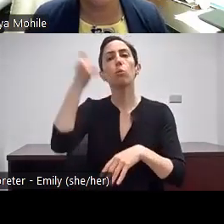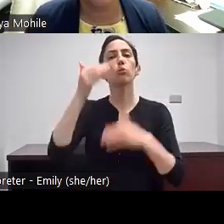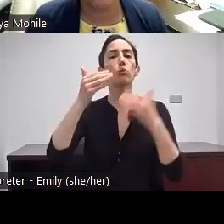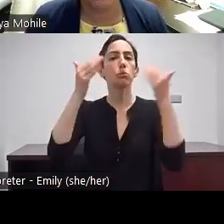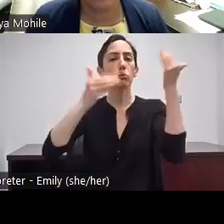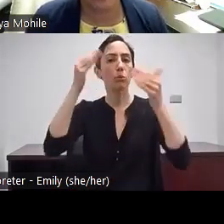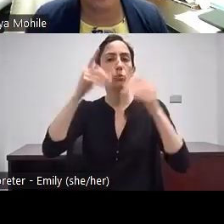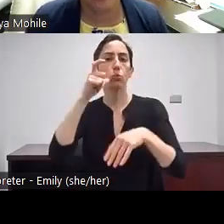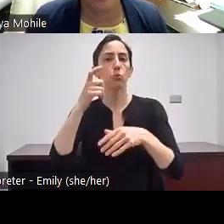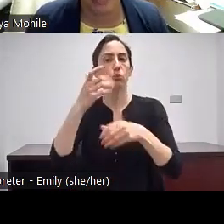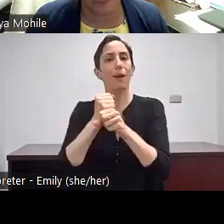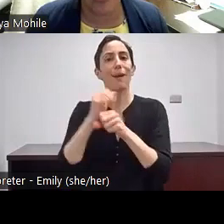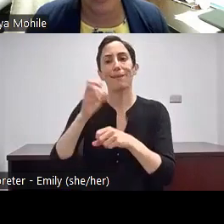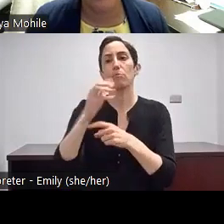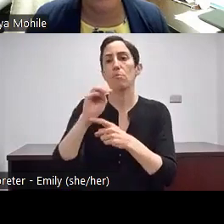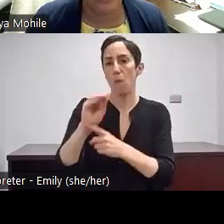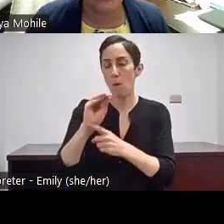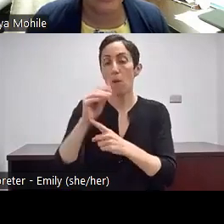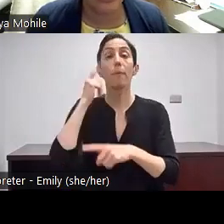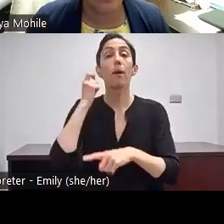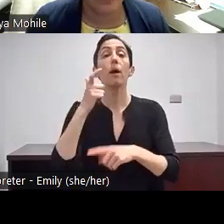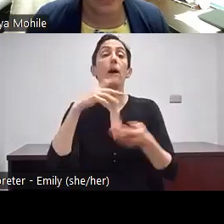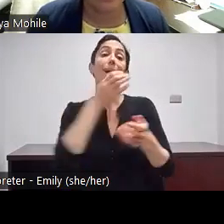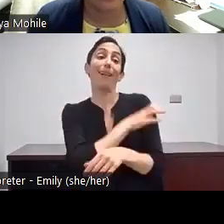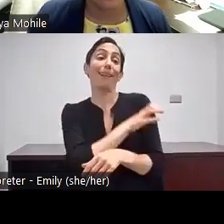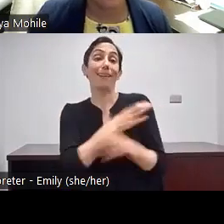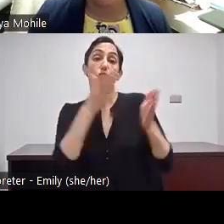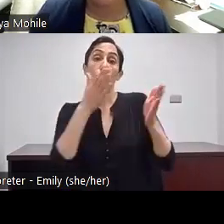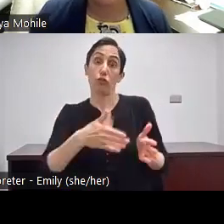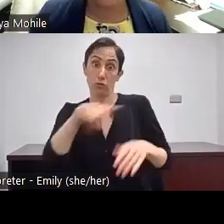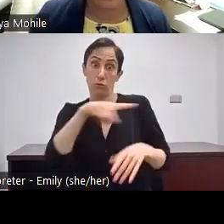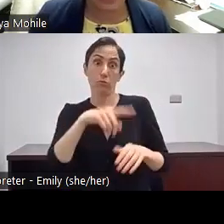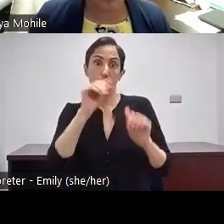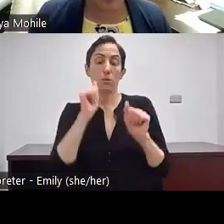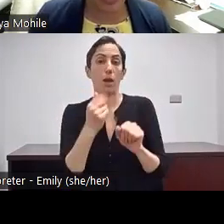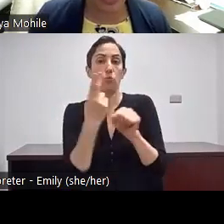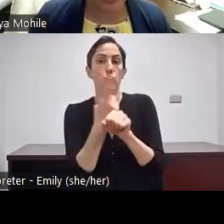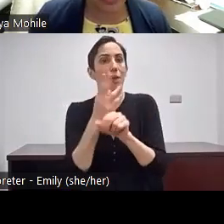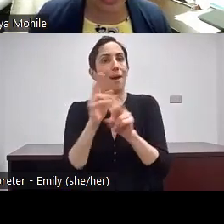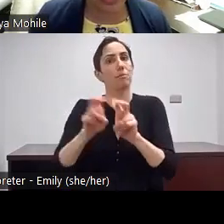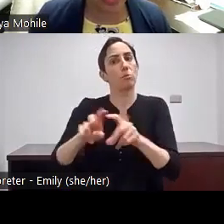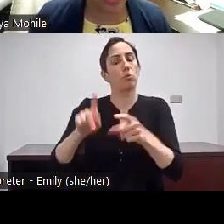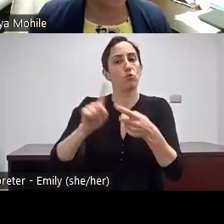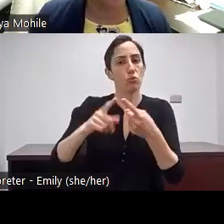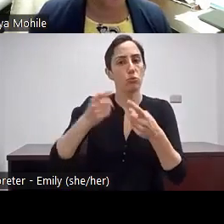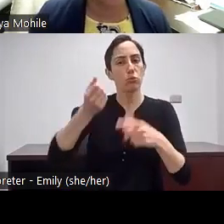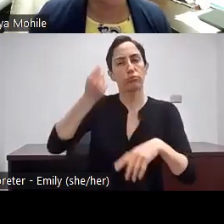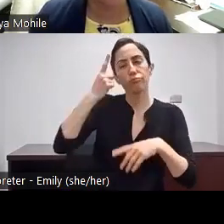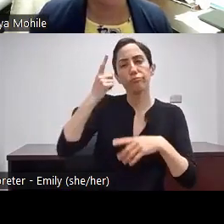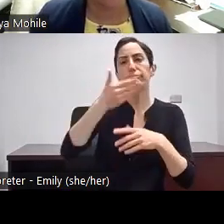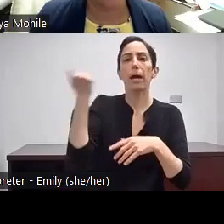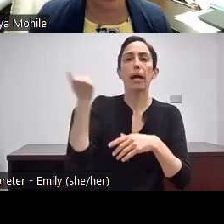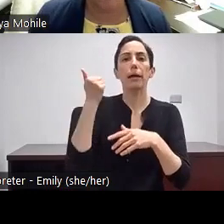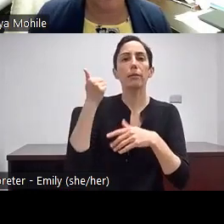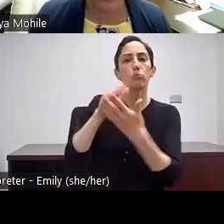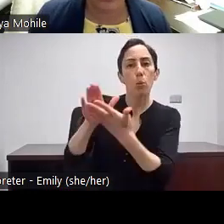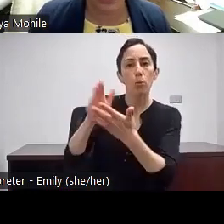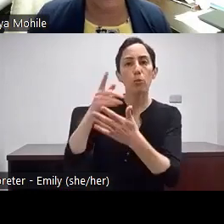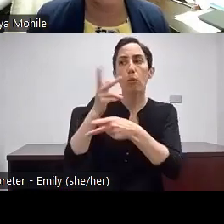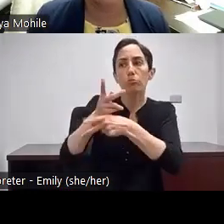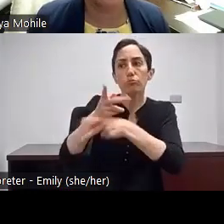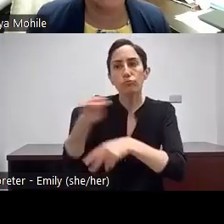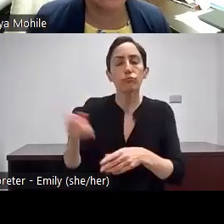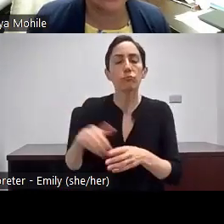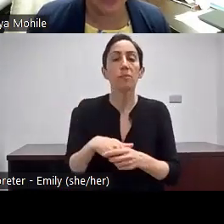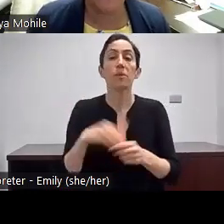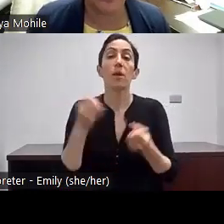with information that can really help guide care plans. And many of us at Wilmot Cancer Institute were authors on